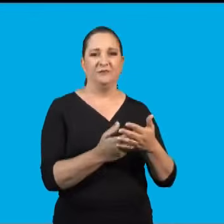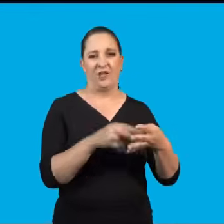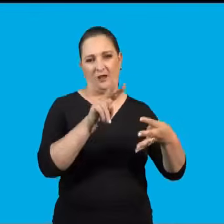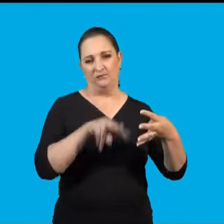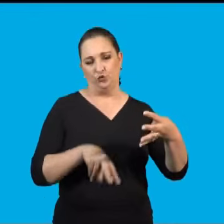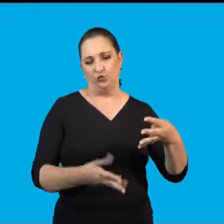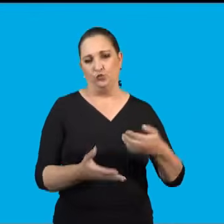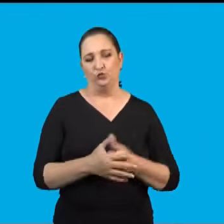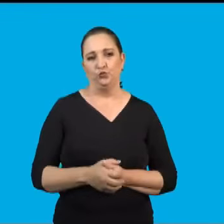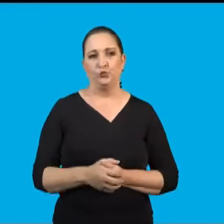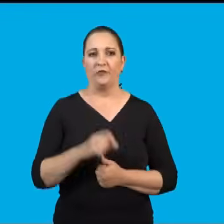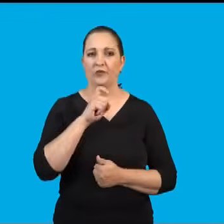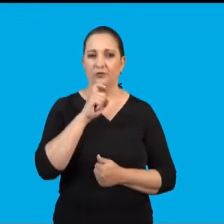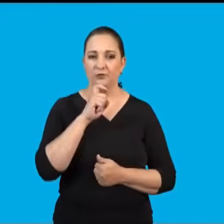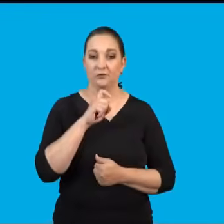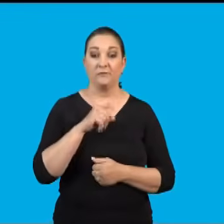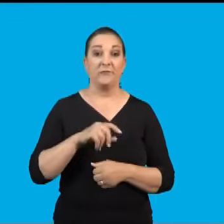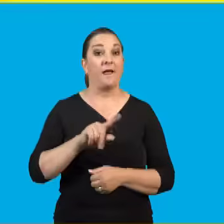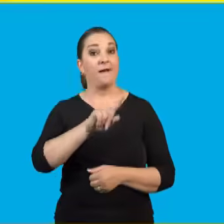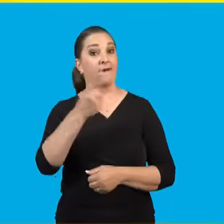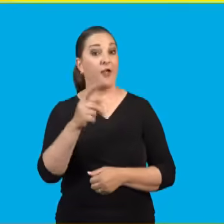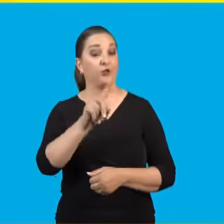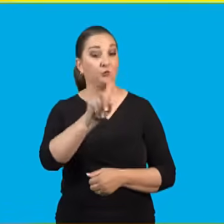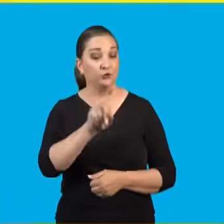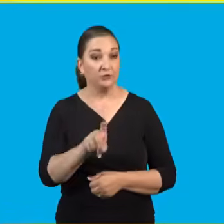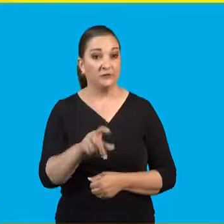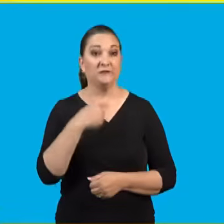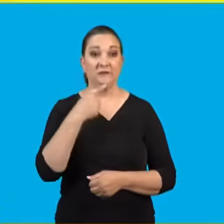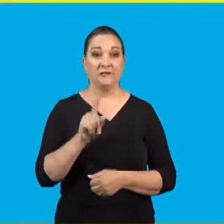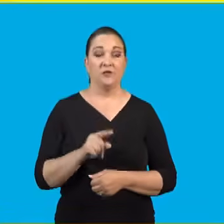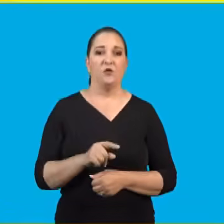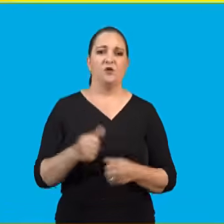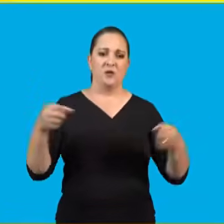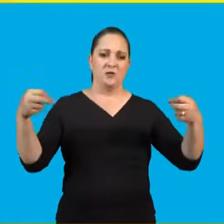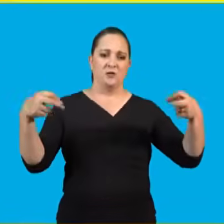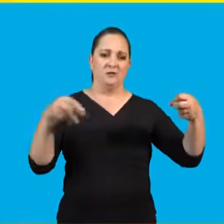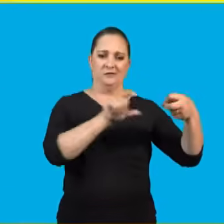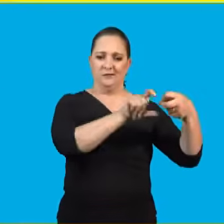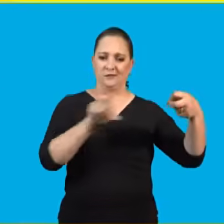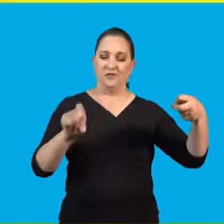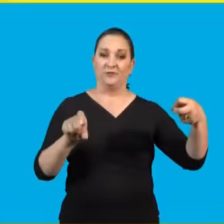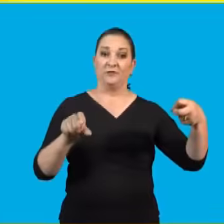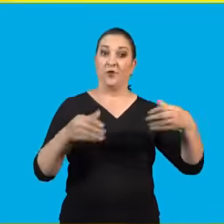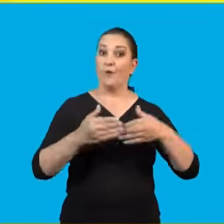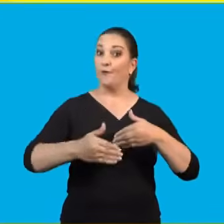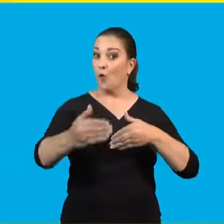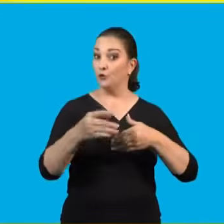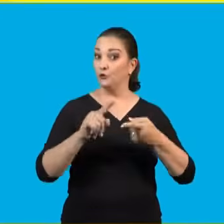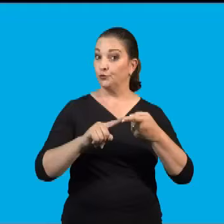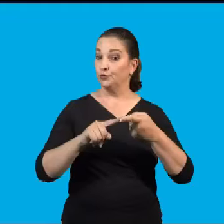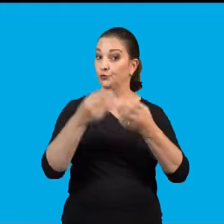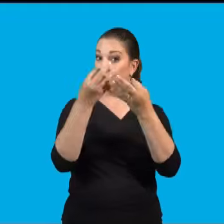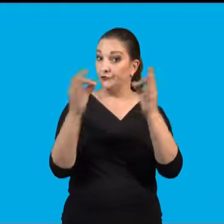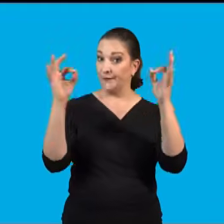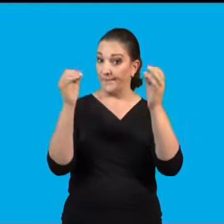responses you can look at. Another question says, comment on the slogan, forward to freedom. Remember, I